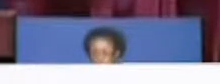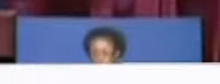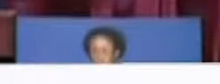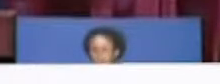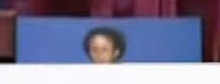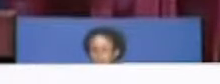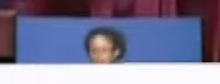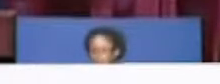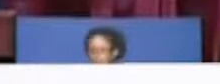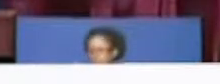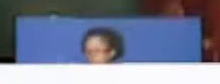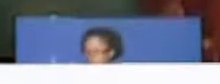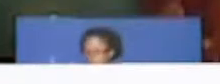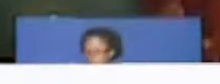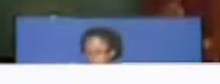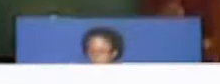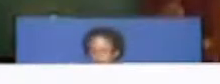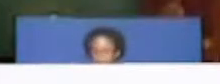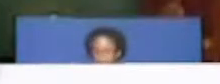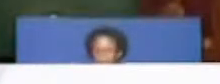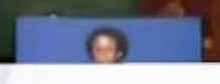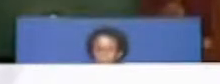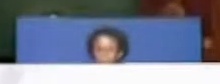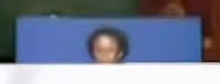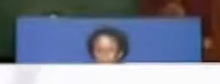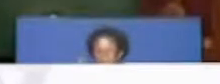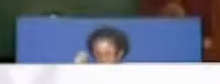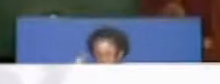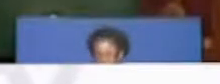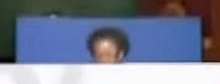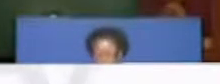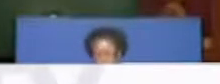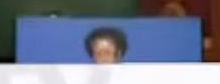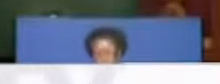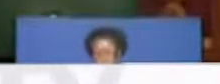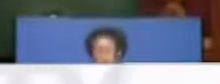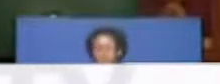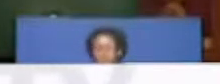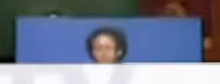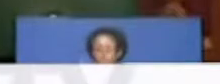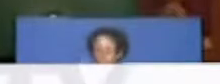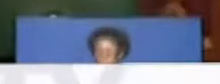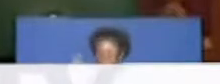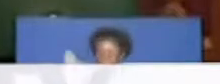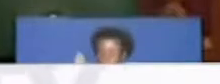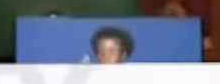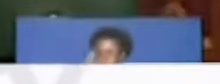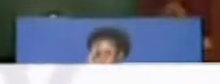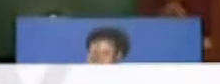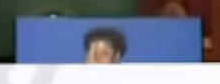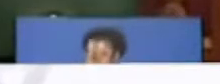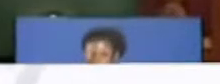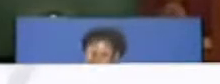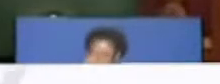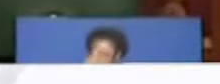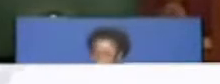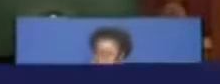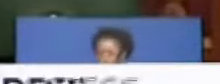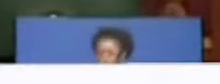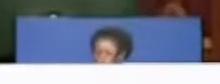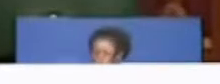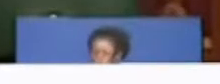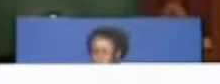2021. Kenya can be proud of one more innovation. In March of 2020, we had only one